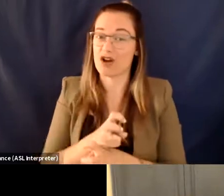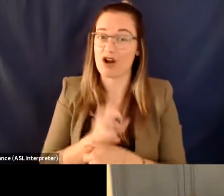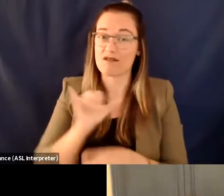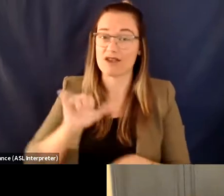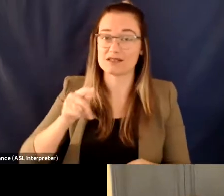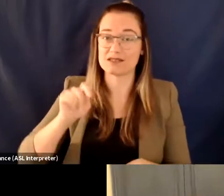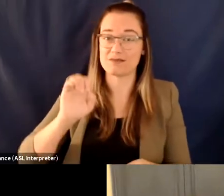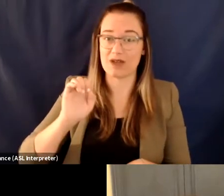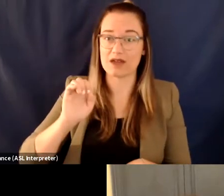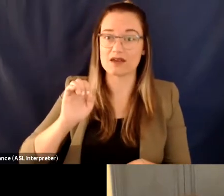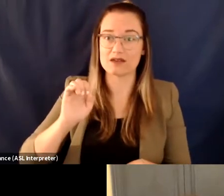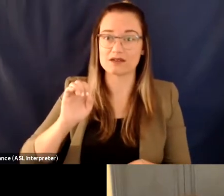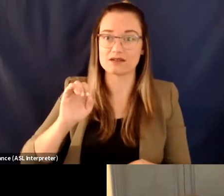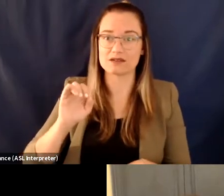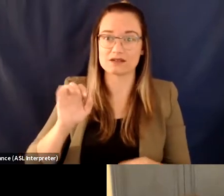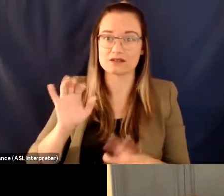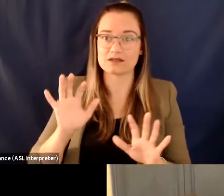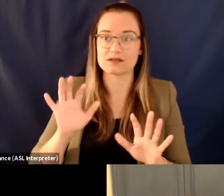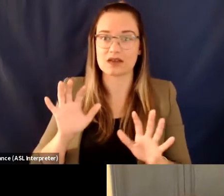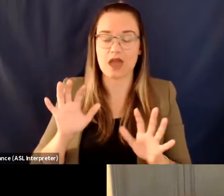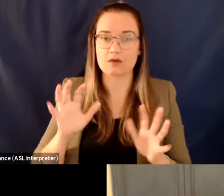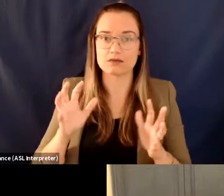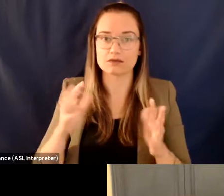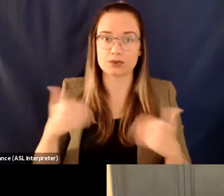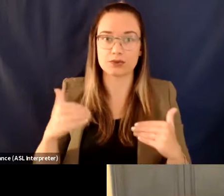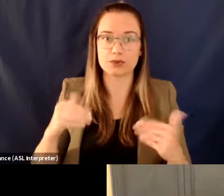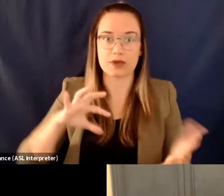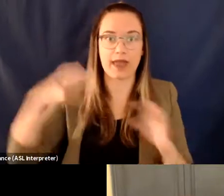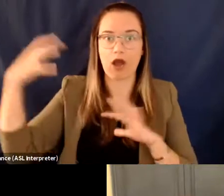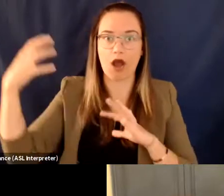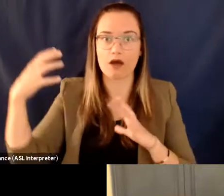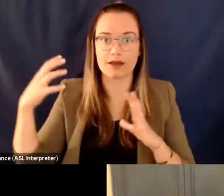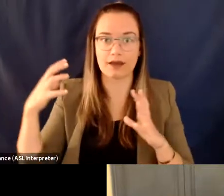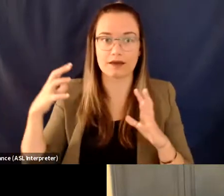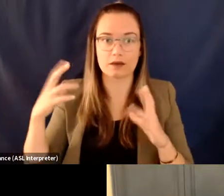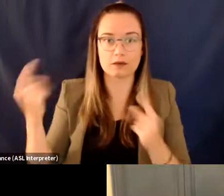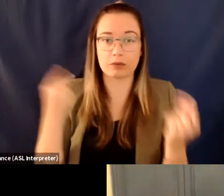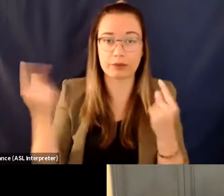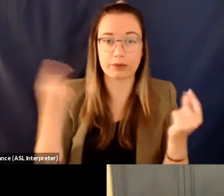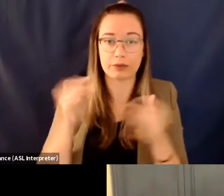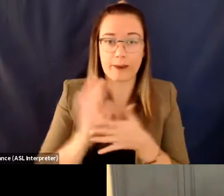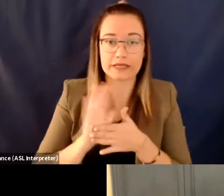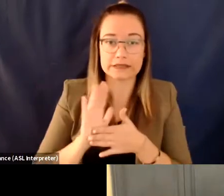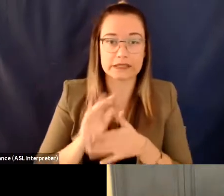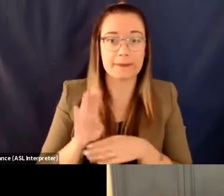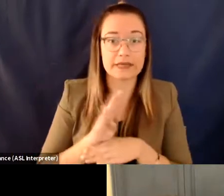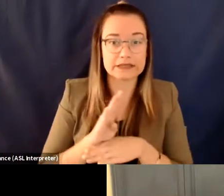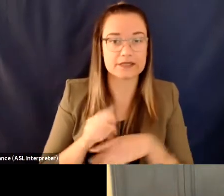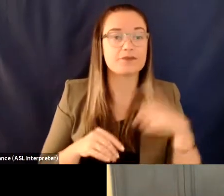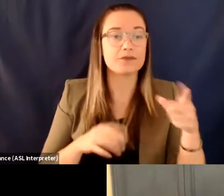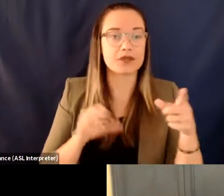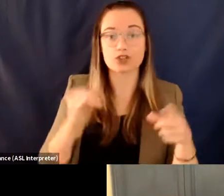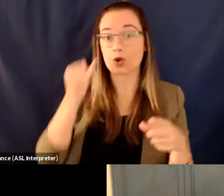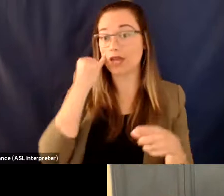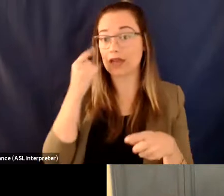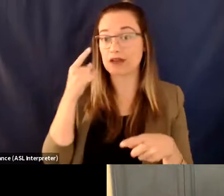is pure, as I said, like a hurricane or like pandemonium. It's so chaotic. So let's say you're in one of those big rooms with all of them sitting there, and say